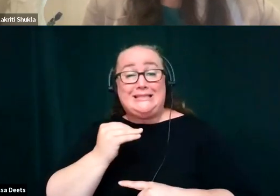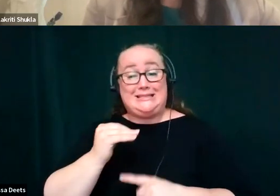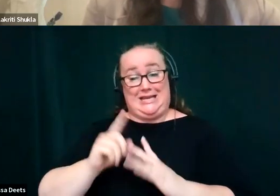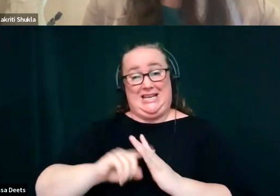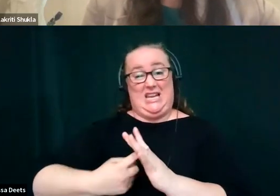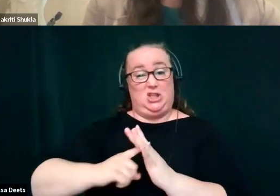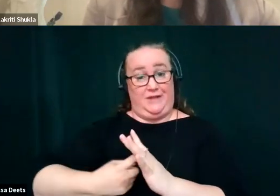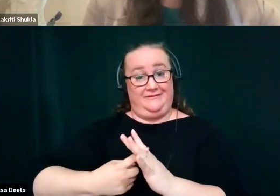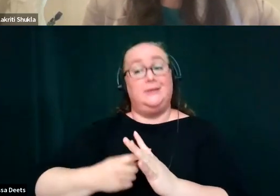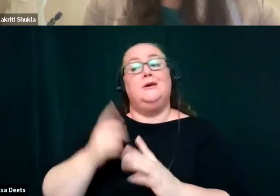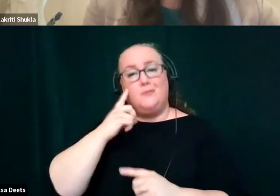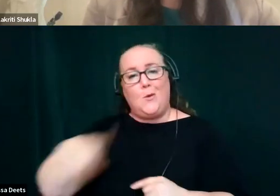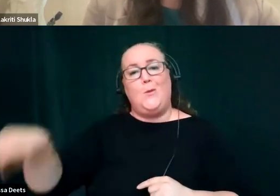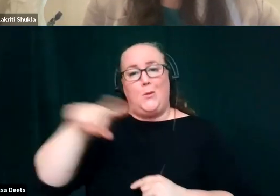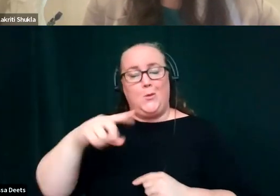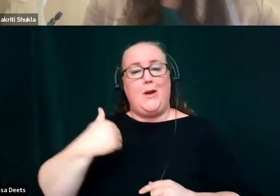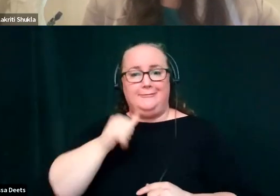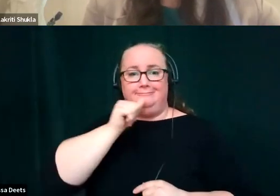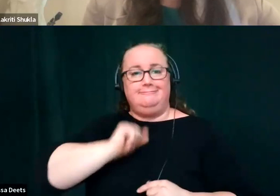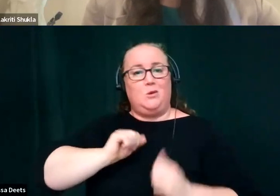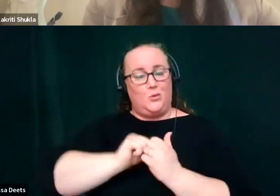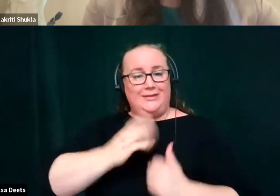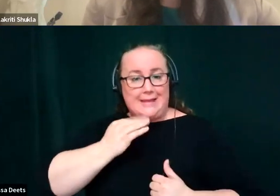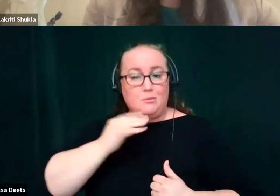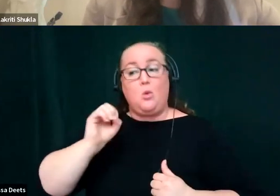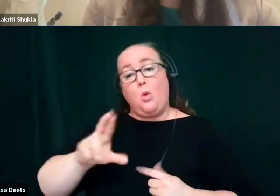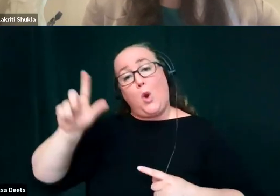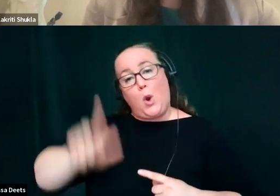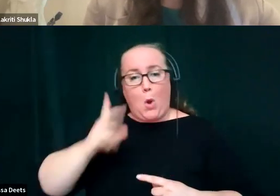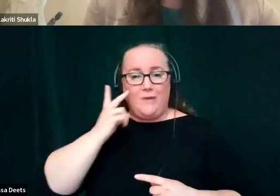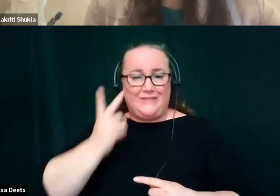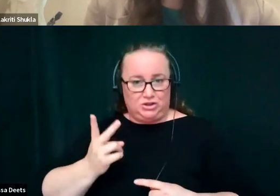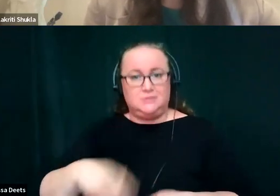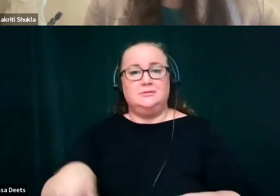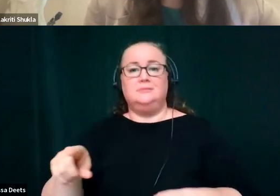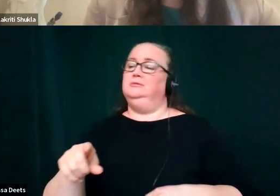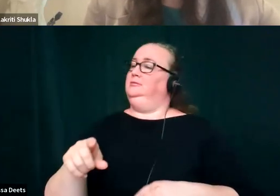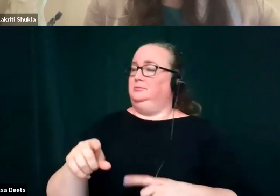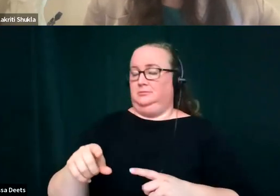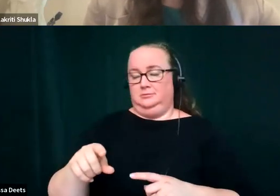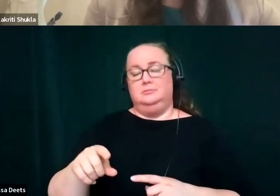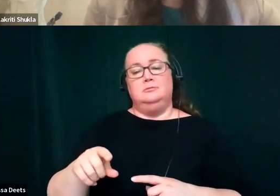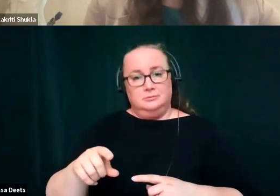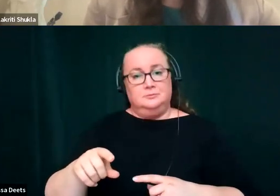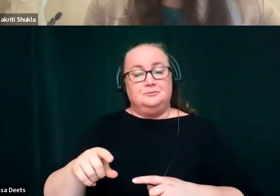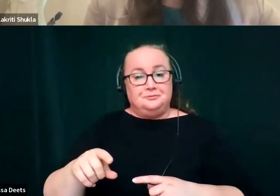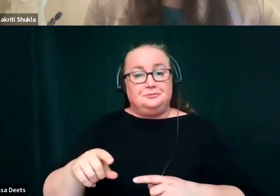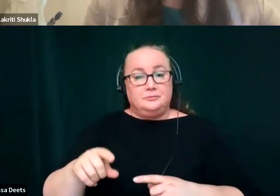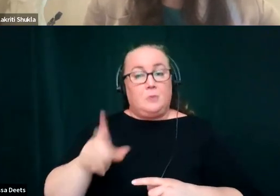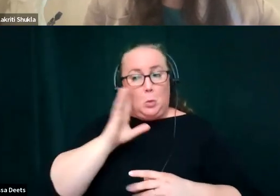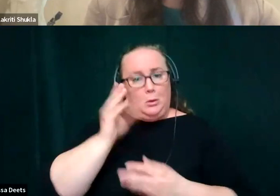individuals living with diabetes as well as living with low vision. I will have more information on that also very